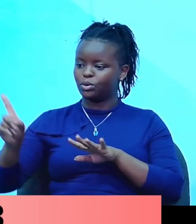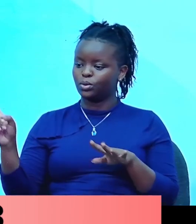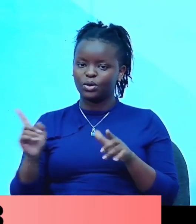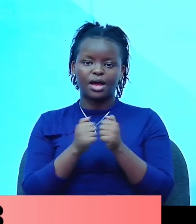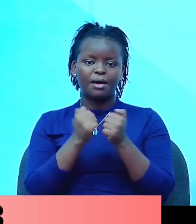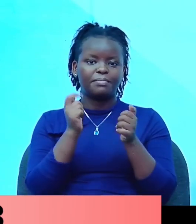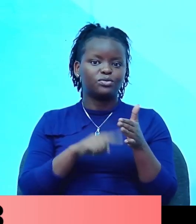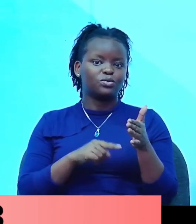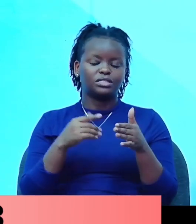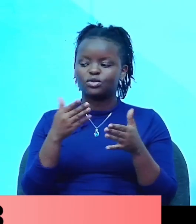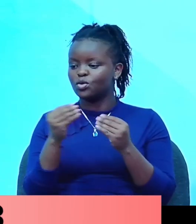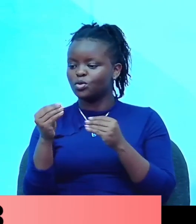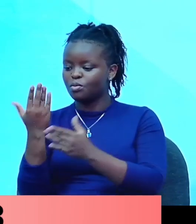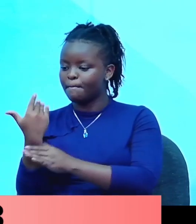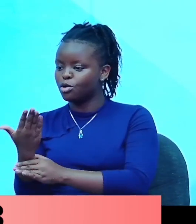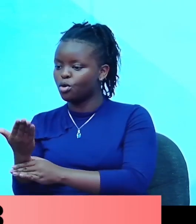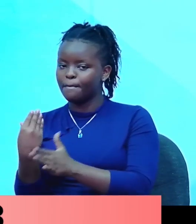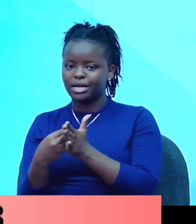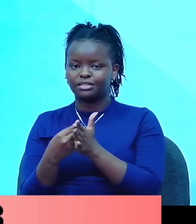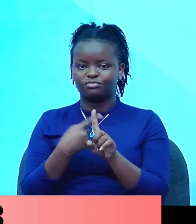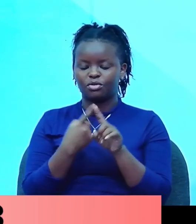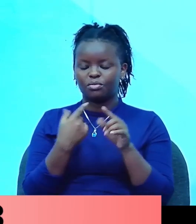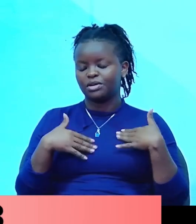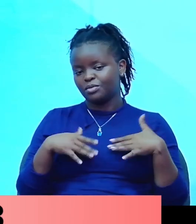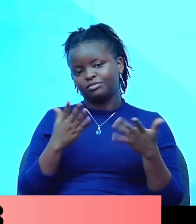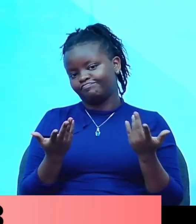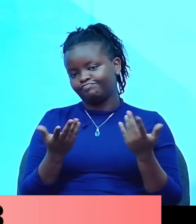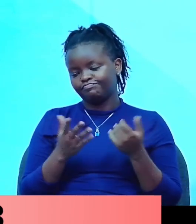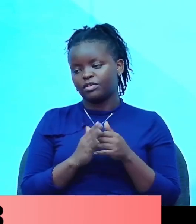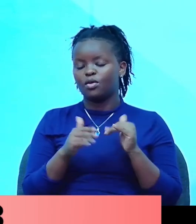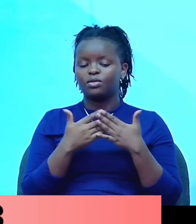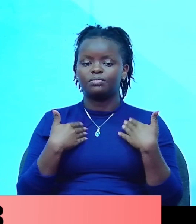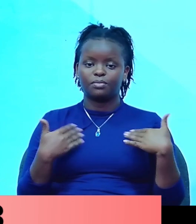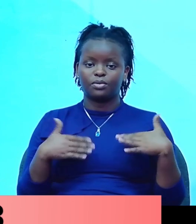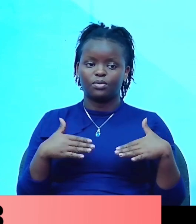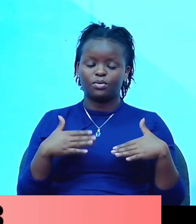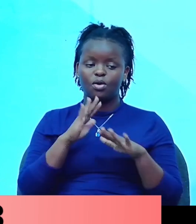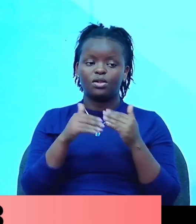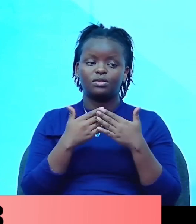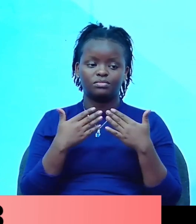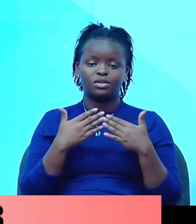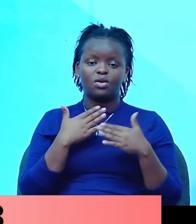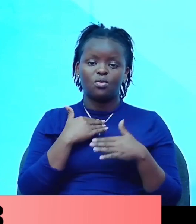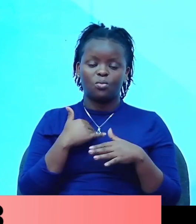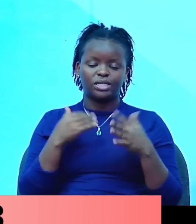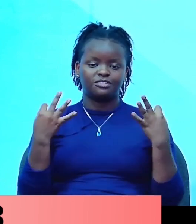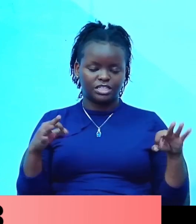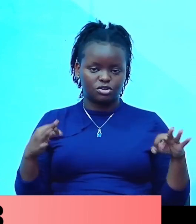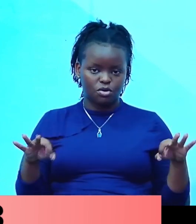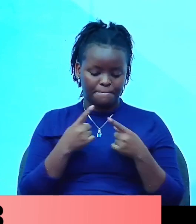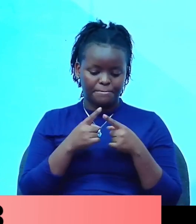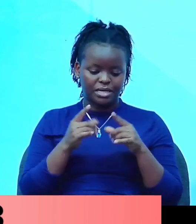to borrow from people? So everybody, at least one thing I know is that everybody wants some element of freedom. Yes. But freedom